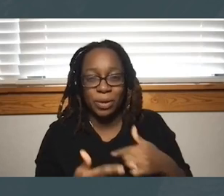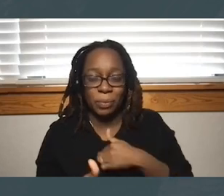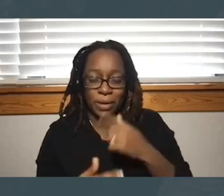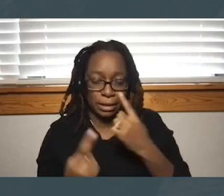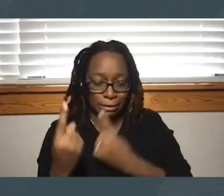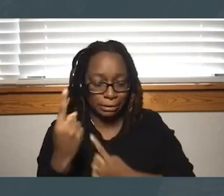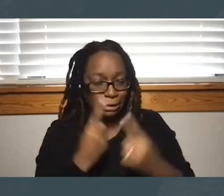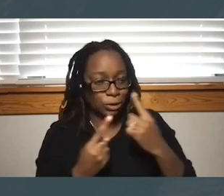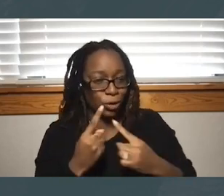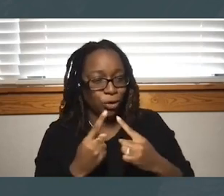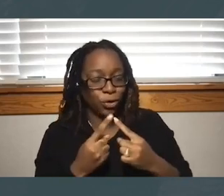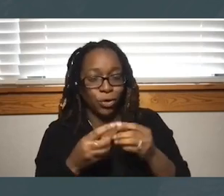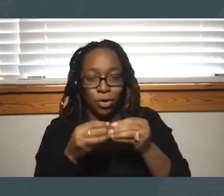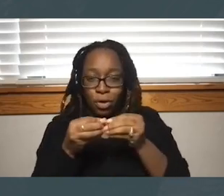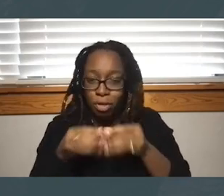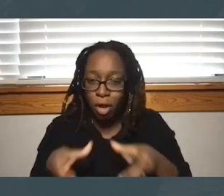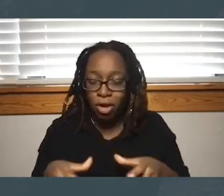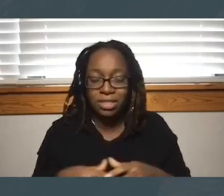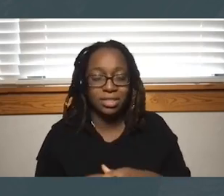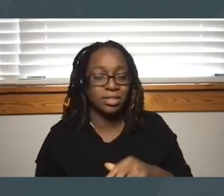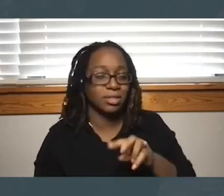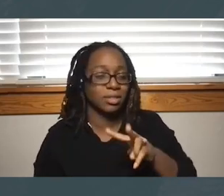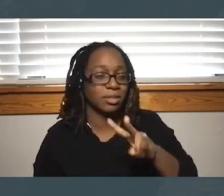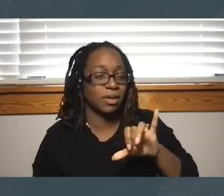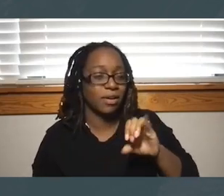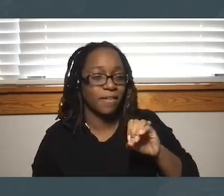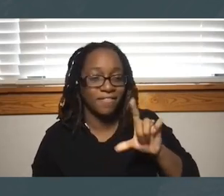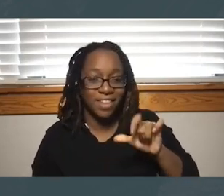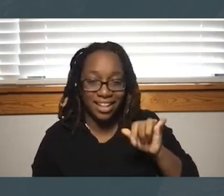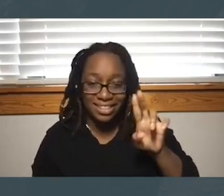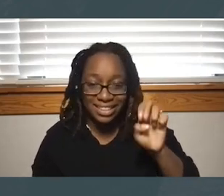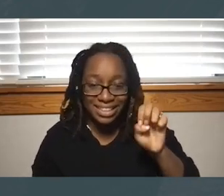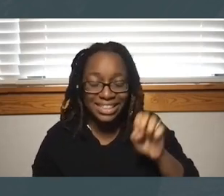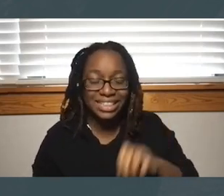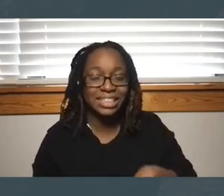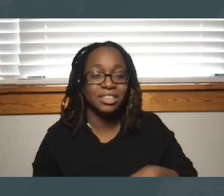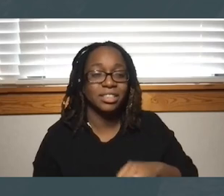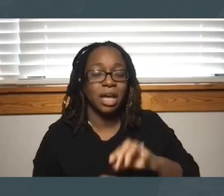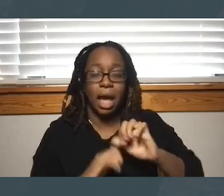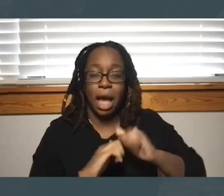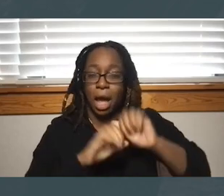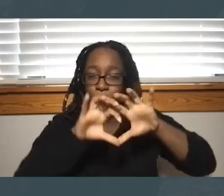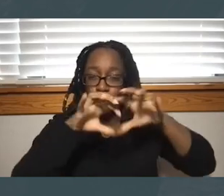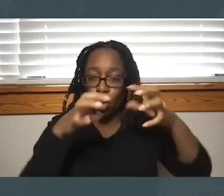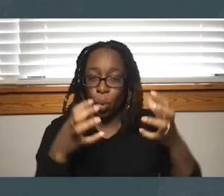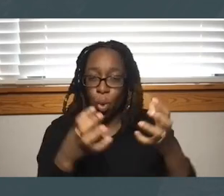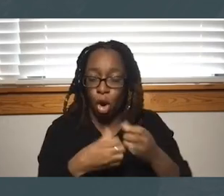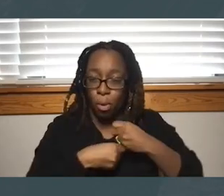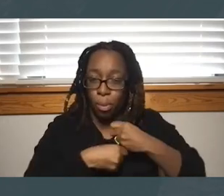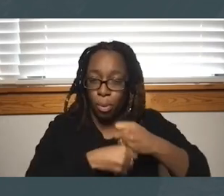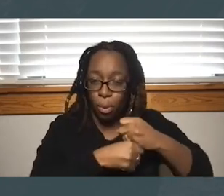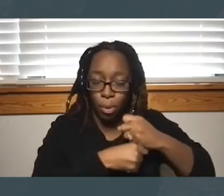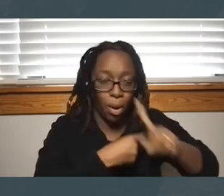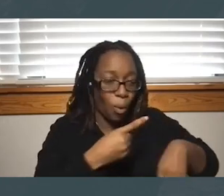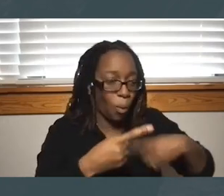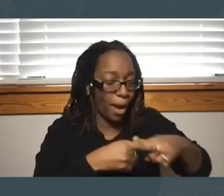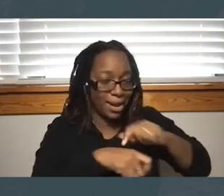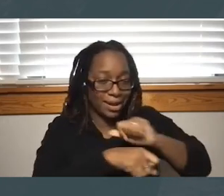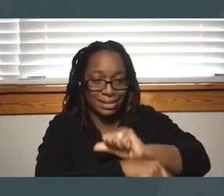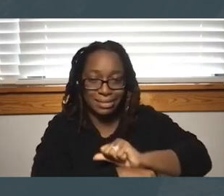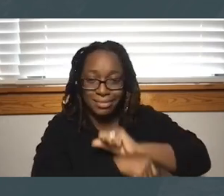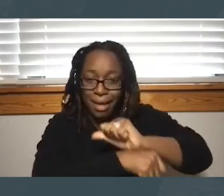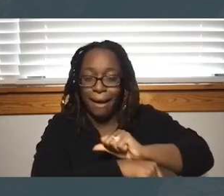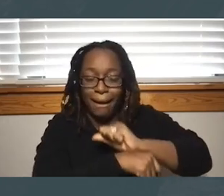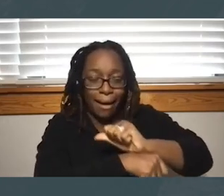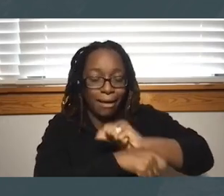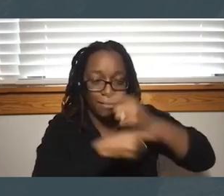of loss and violence and the world making that happened in the wake of the Atlantic slave trade, I think we need pause.